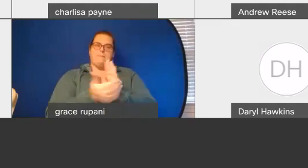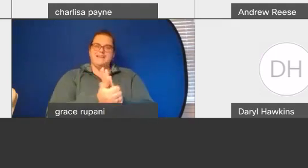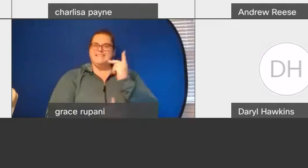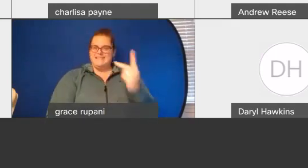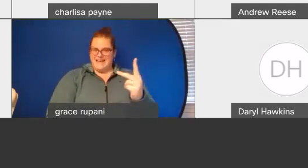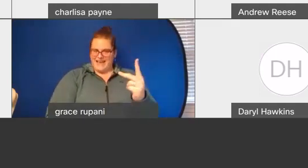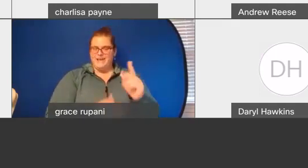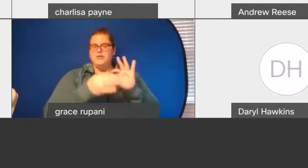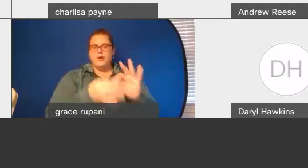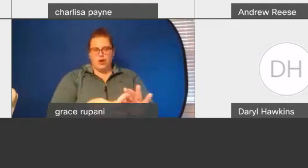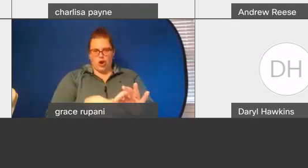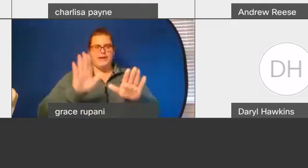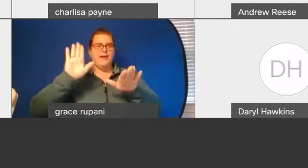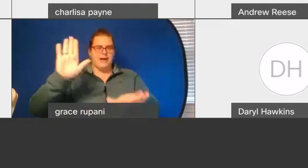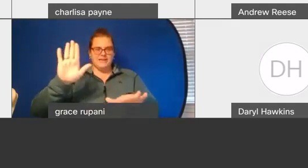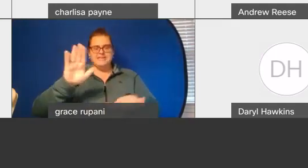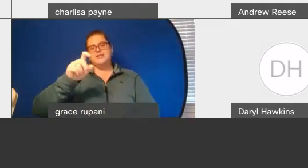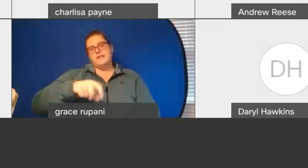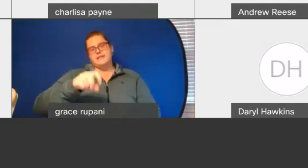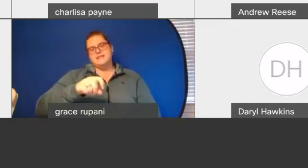the attestation that is needed.